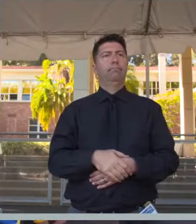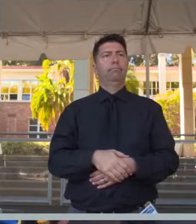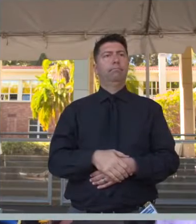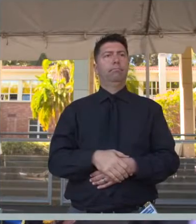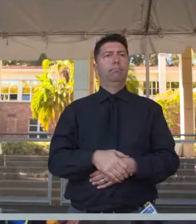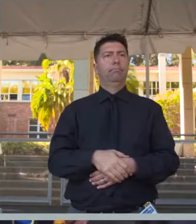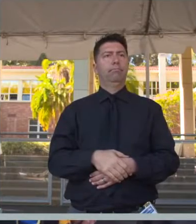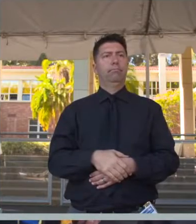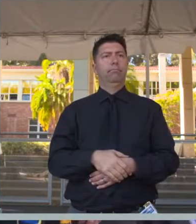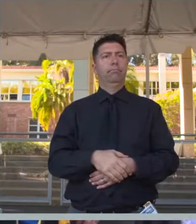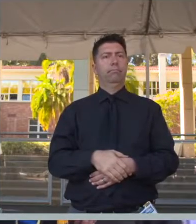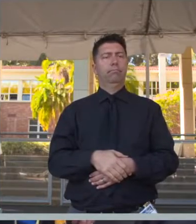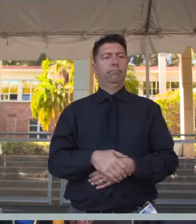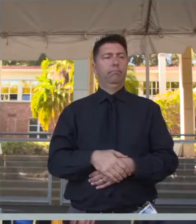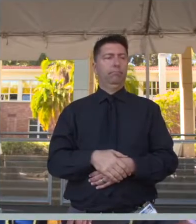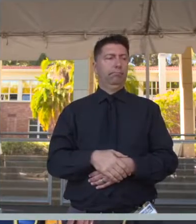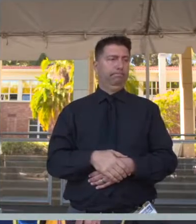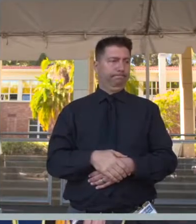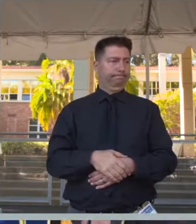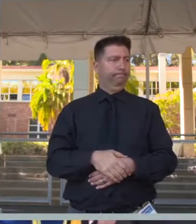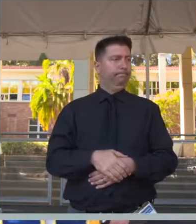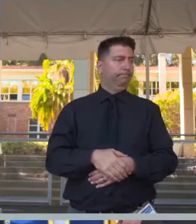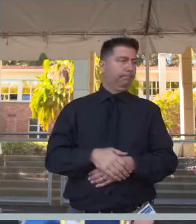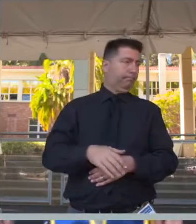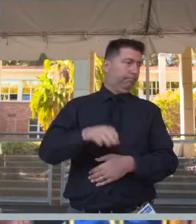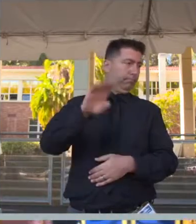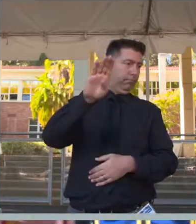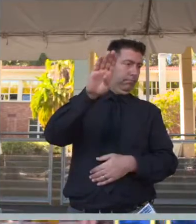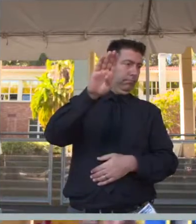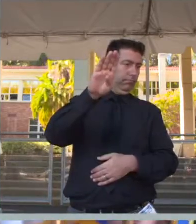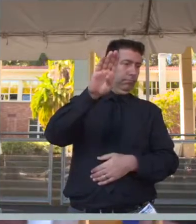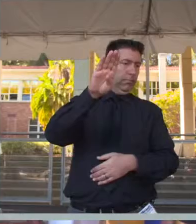Bo Fernando Guajardo.